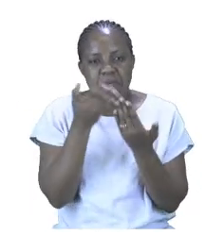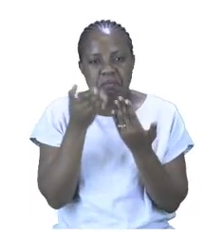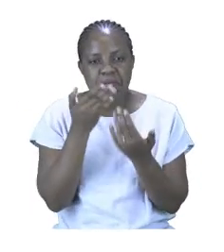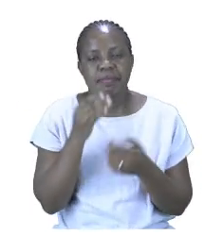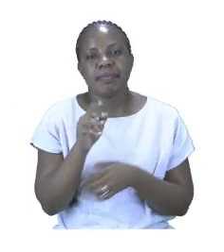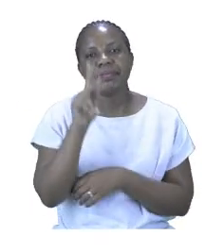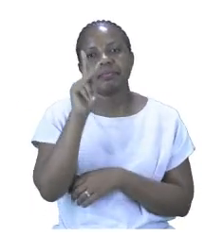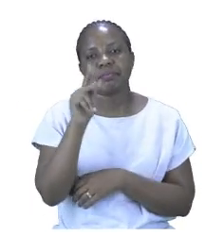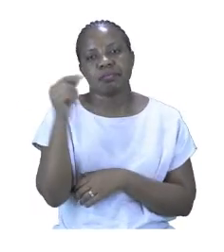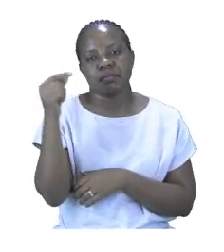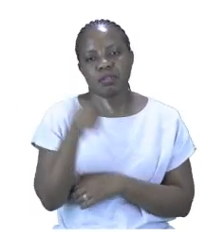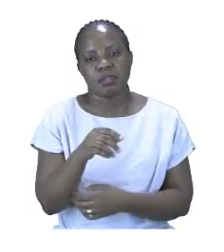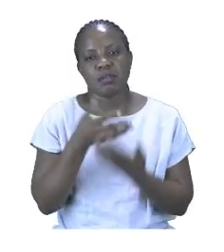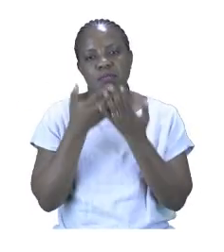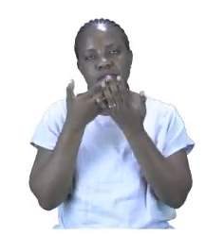try and answer.